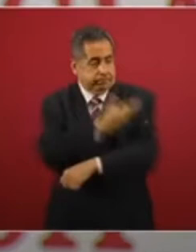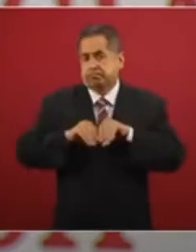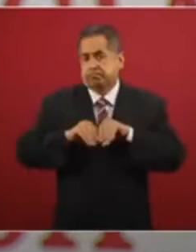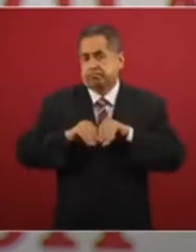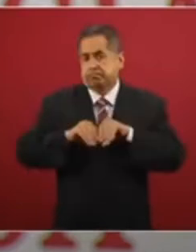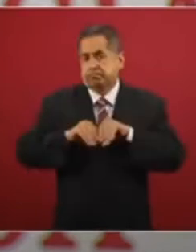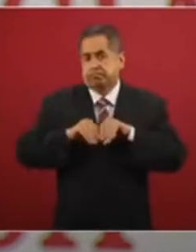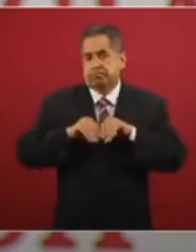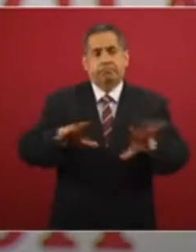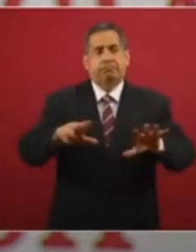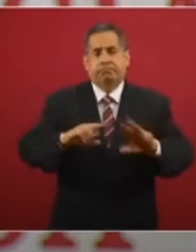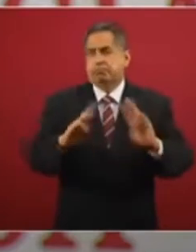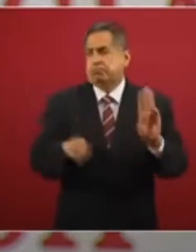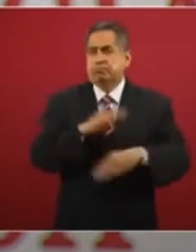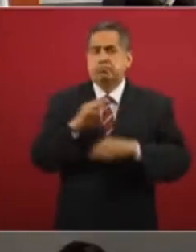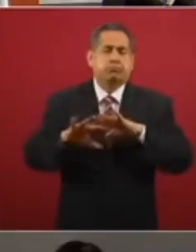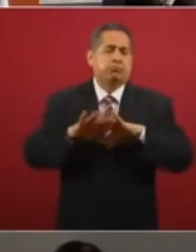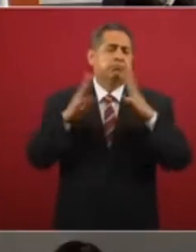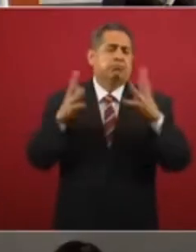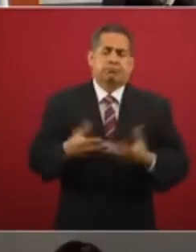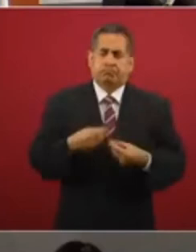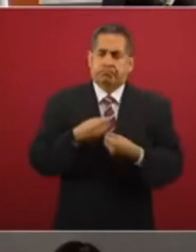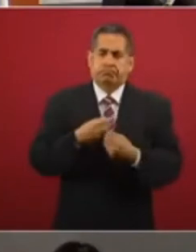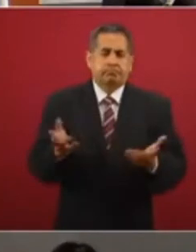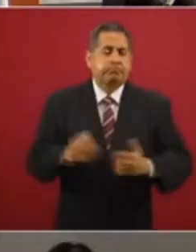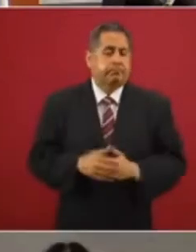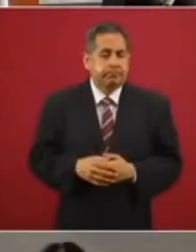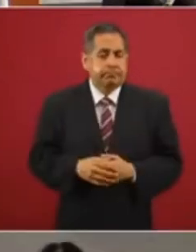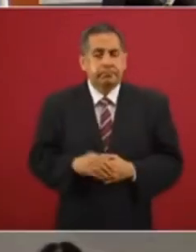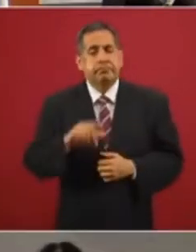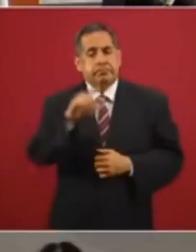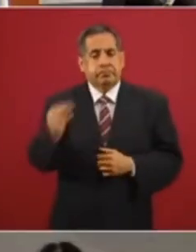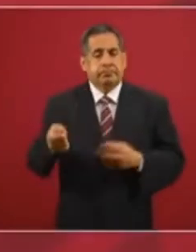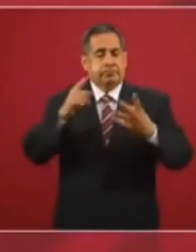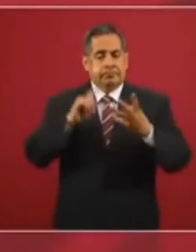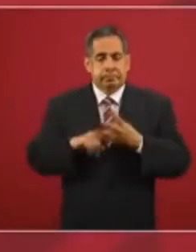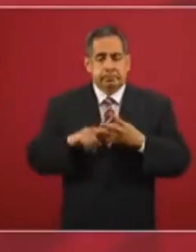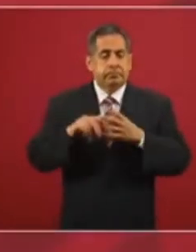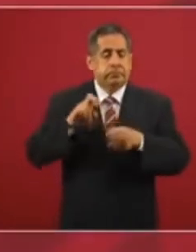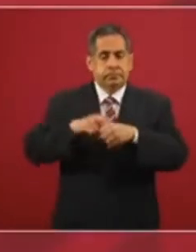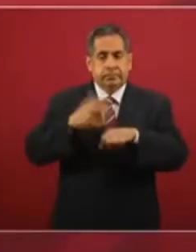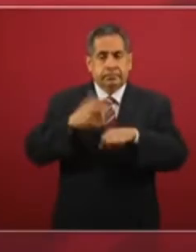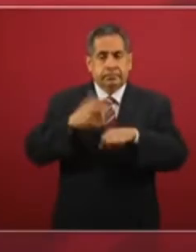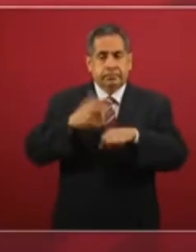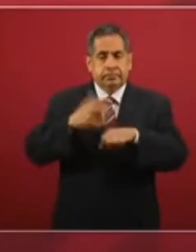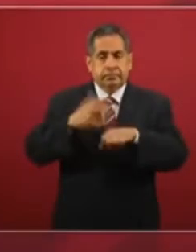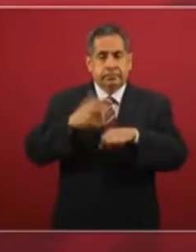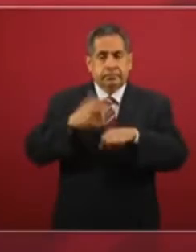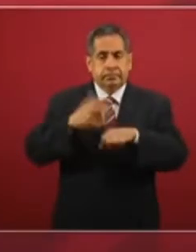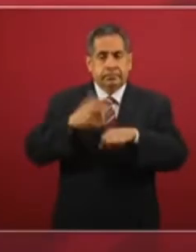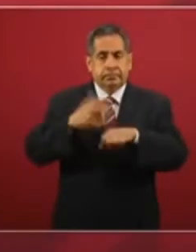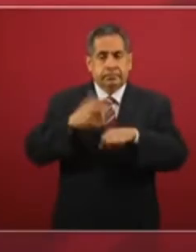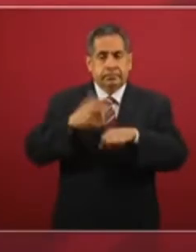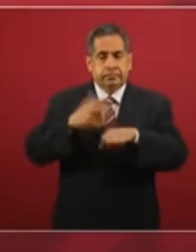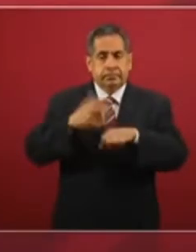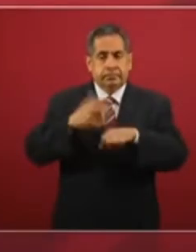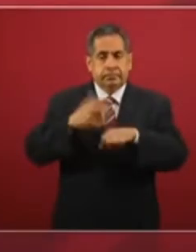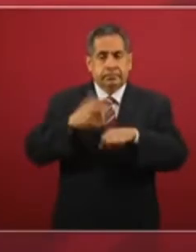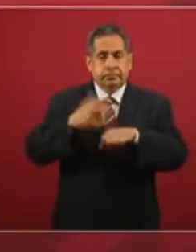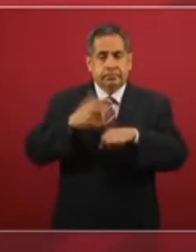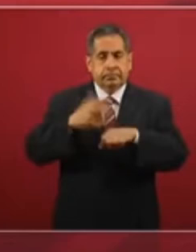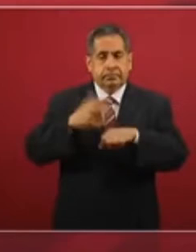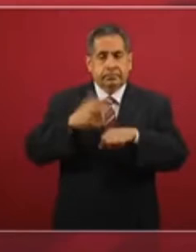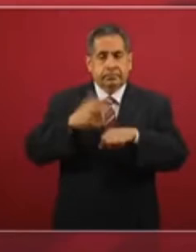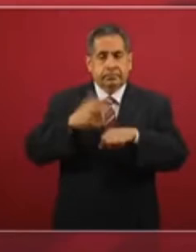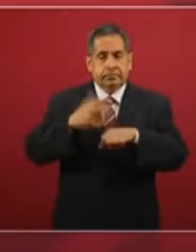everyone. De ahí les pasaría a informar del tema de los consulados en los Estados Unidos. And then I want to talk to you about the